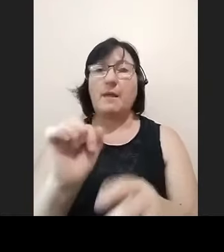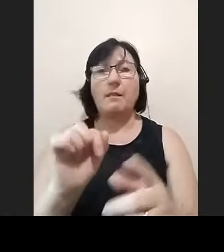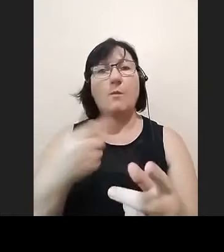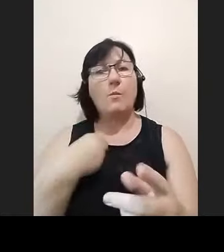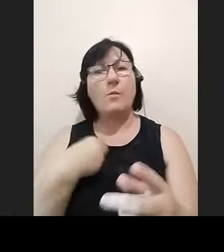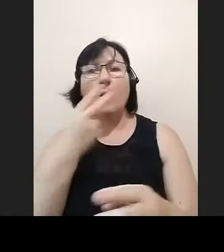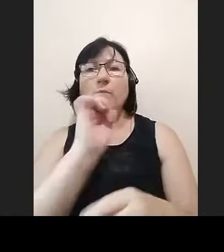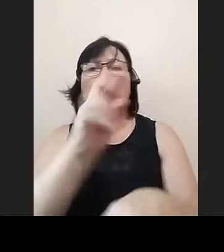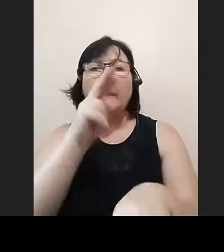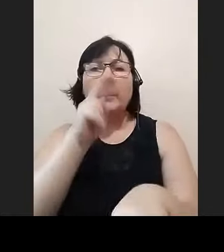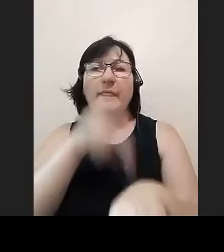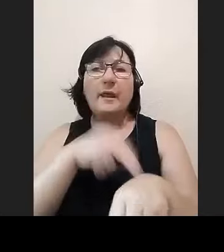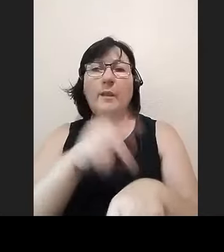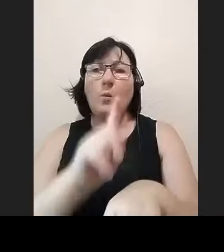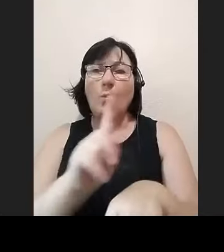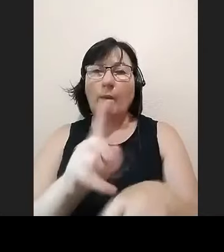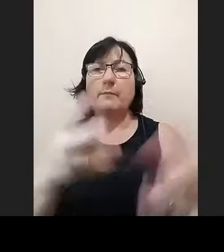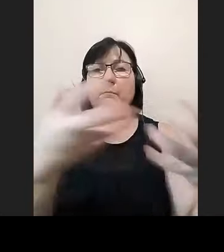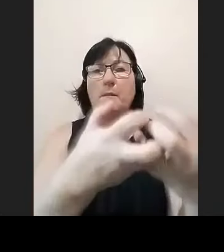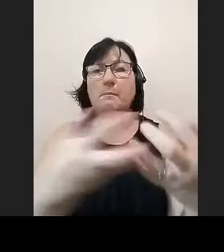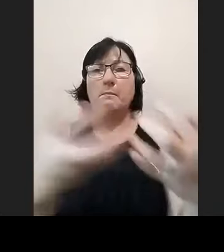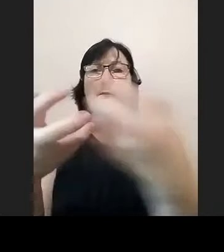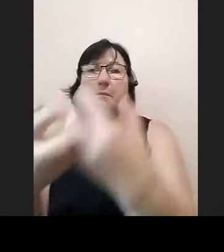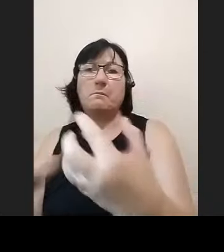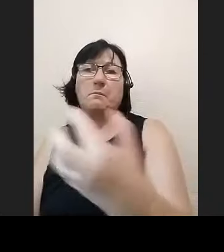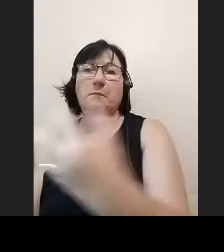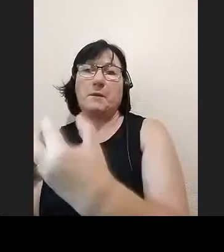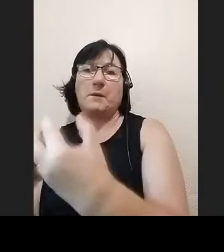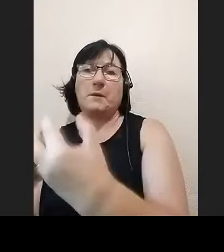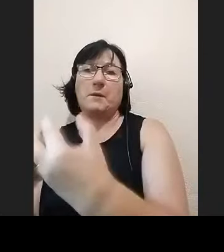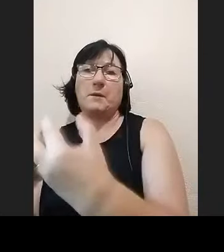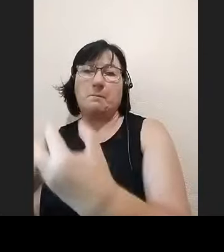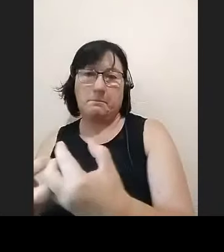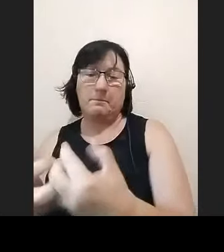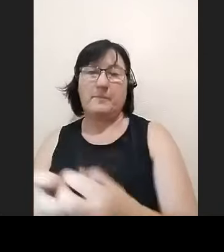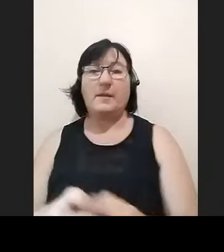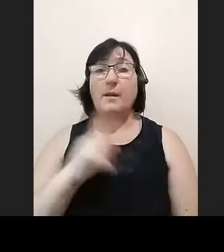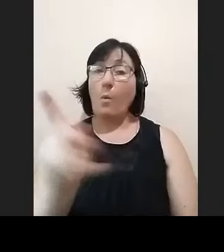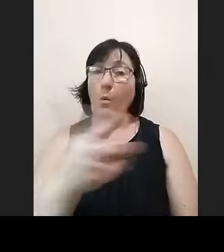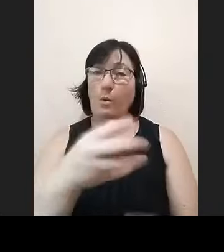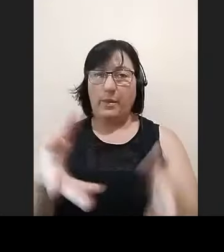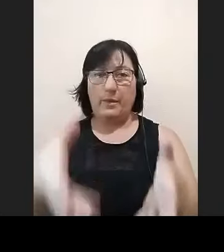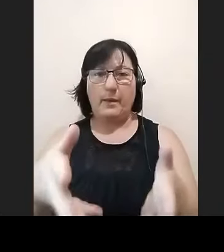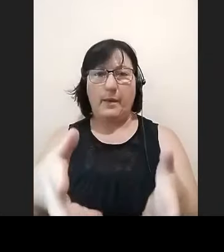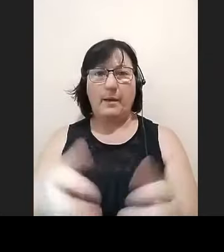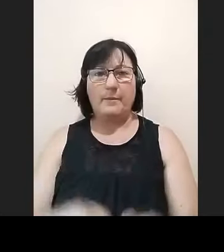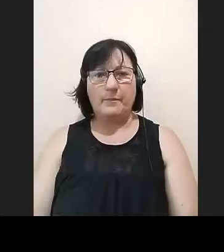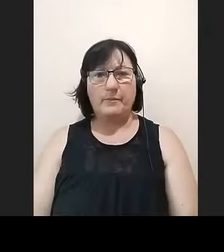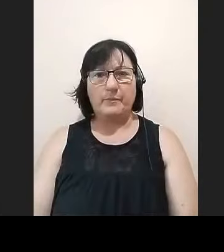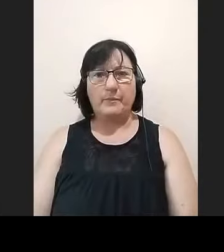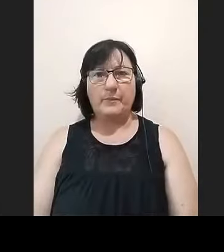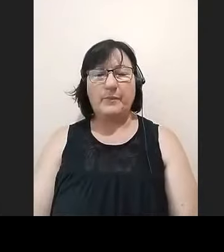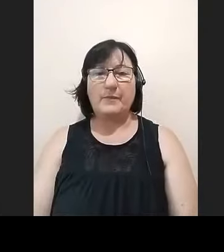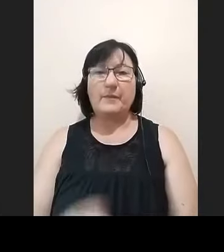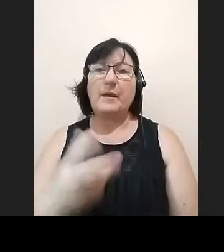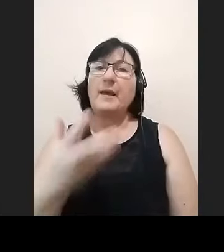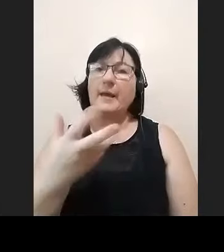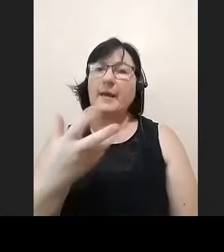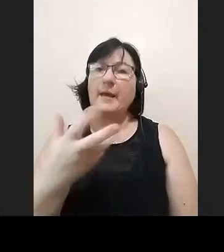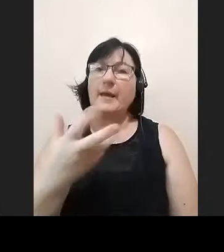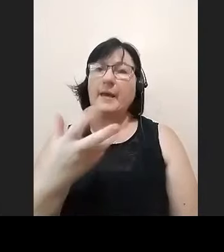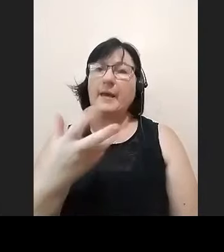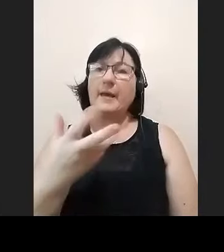I would like to challenge our viewers today to find a better rewards program, one that saves you